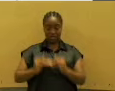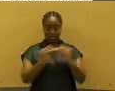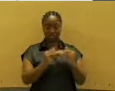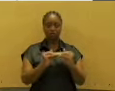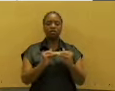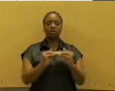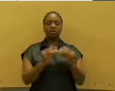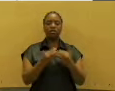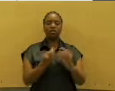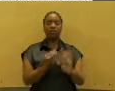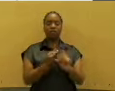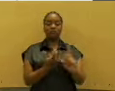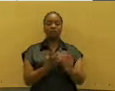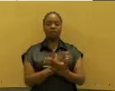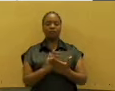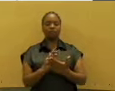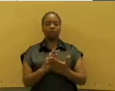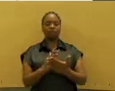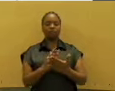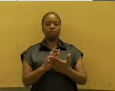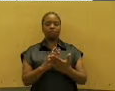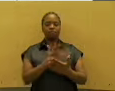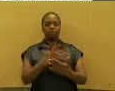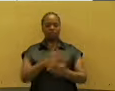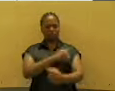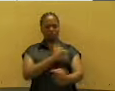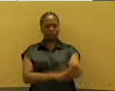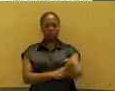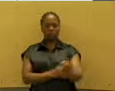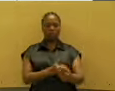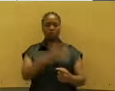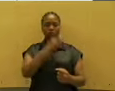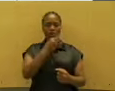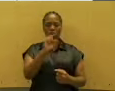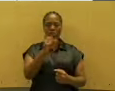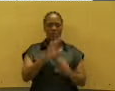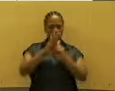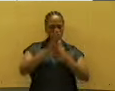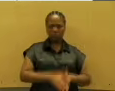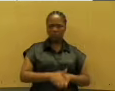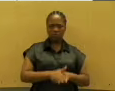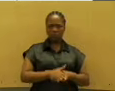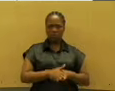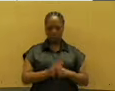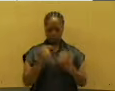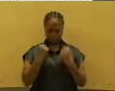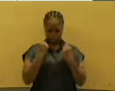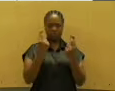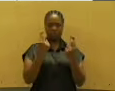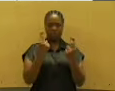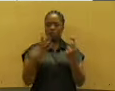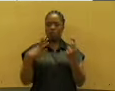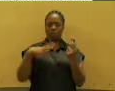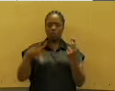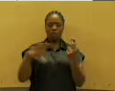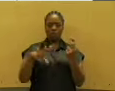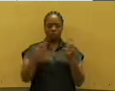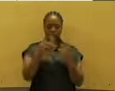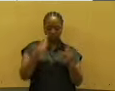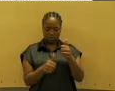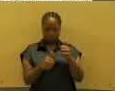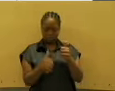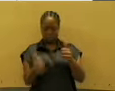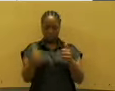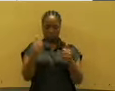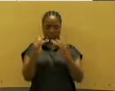arisen from feminist approaches that favor the prioritization of the marginalized who suffer under gender-blind policy and practice.